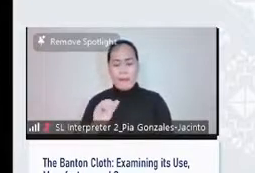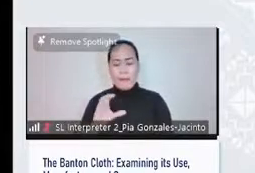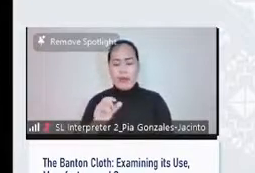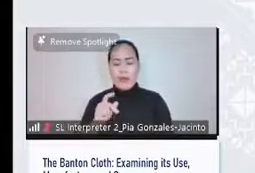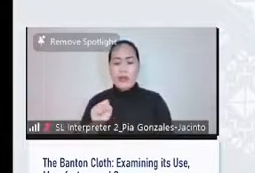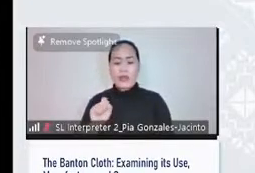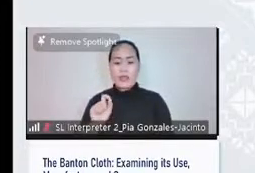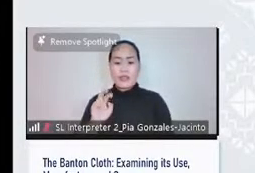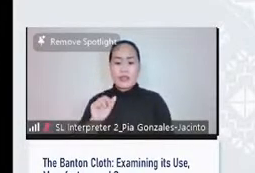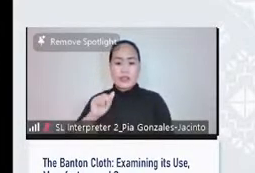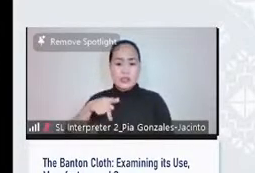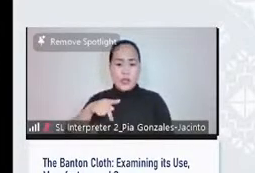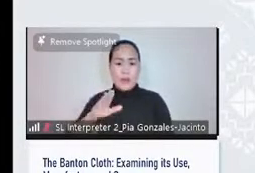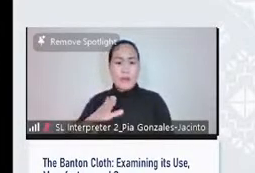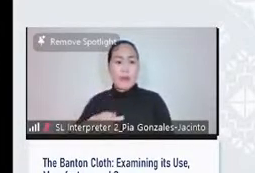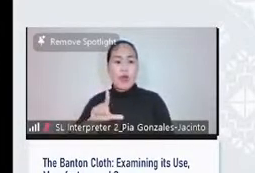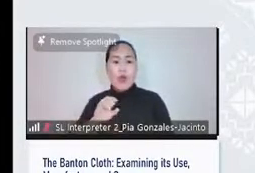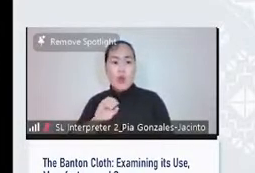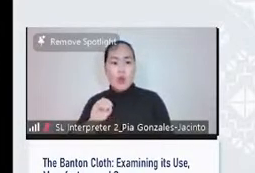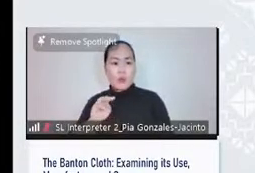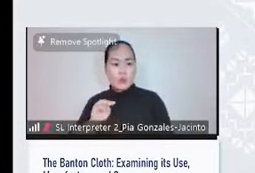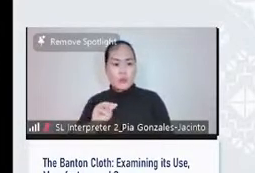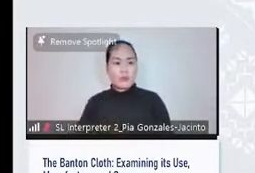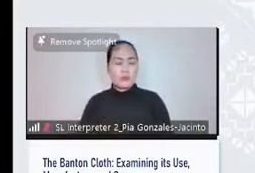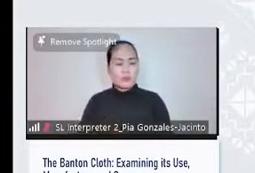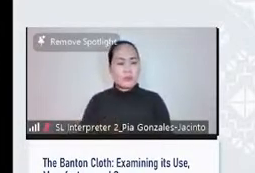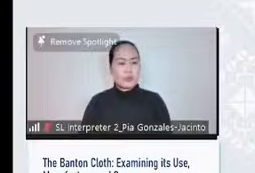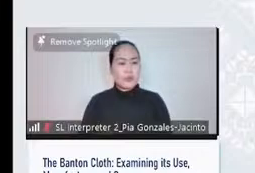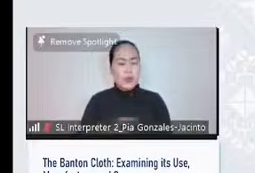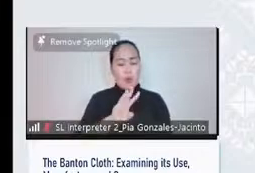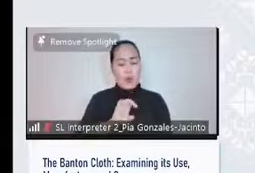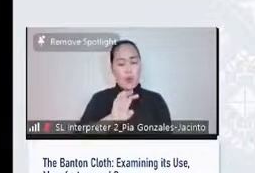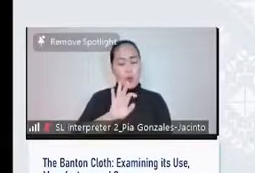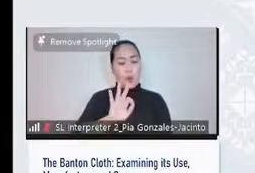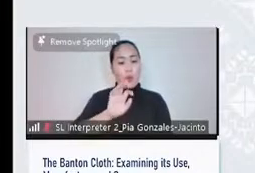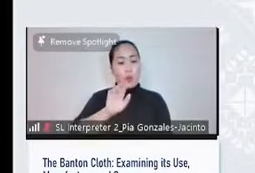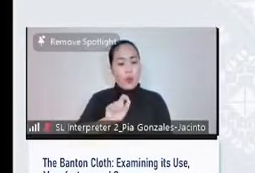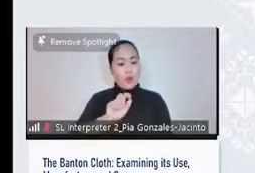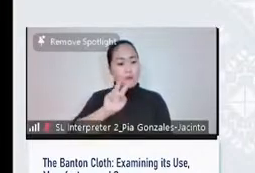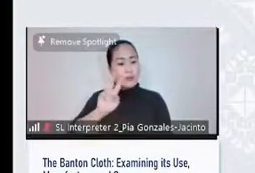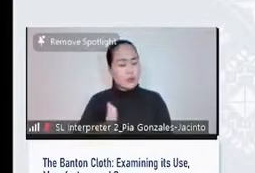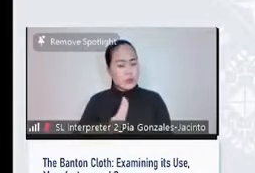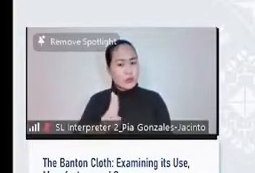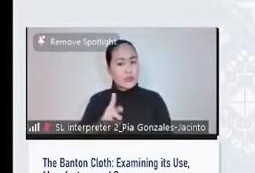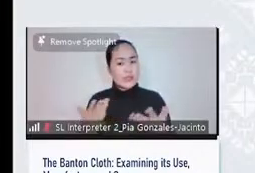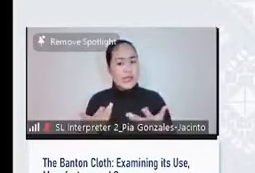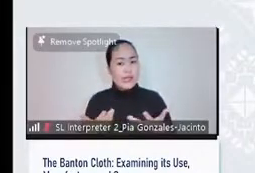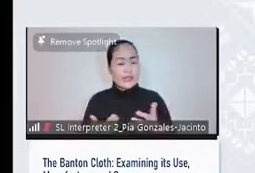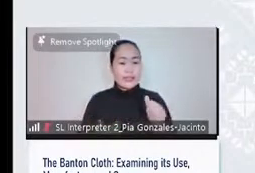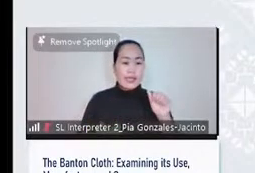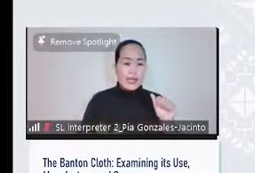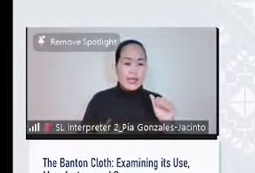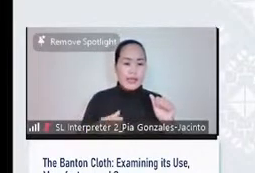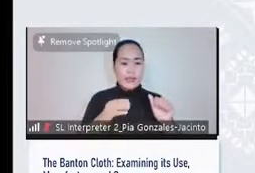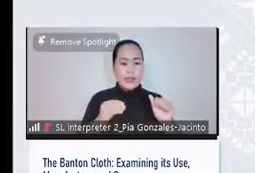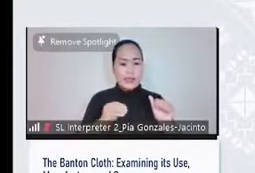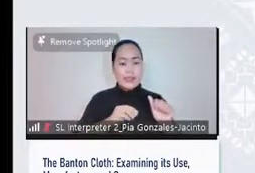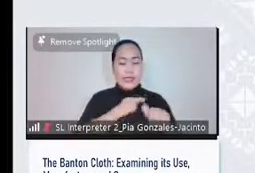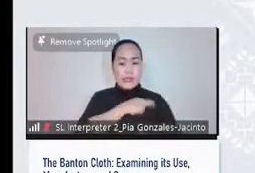loom. The weft used in fragment A is natural or undyed, while the weft on a fragment B is dyed